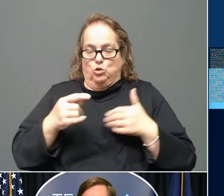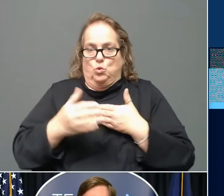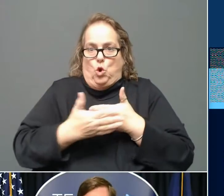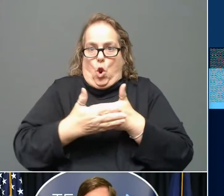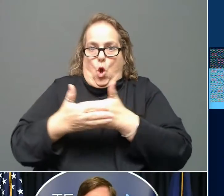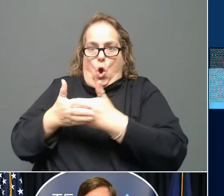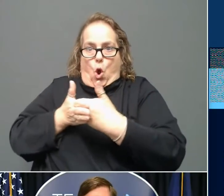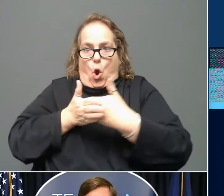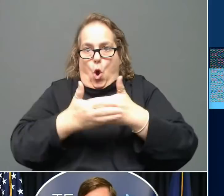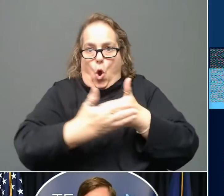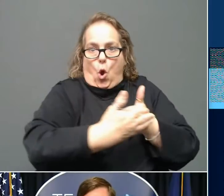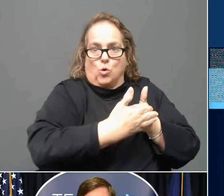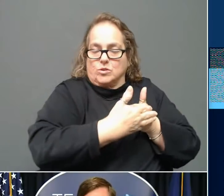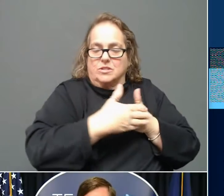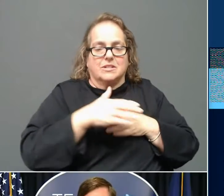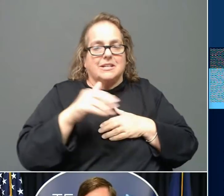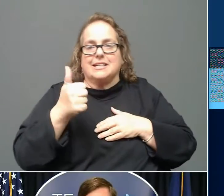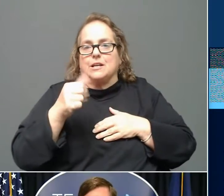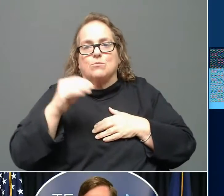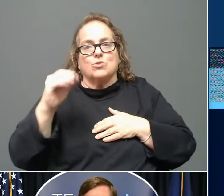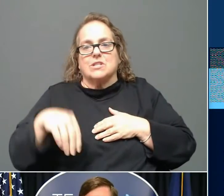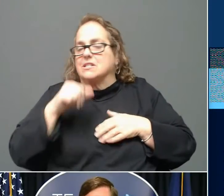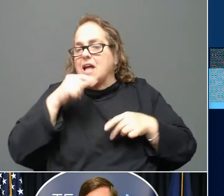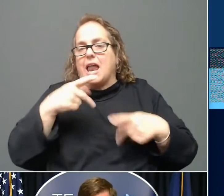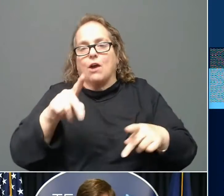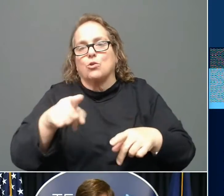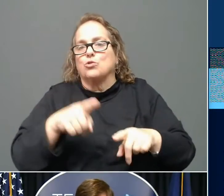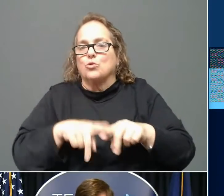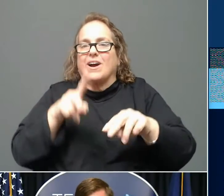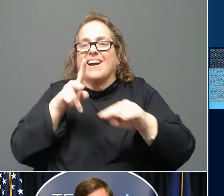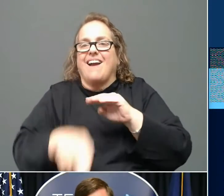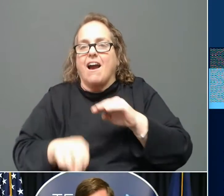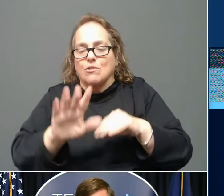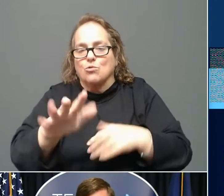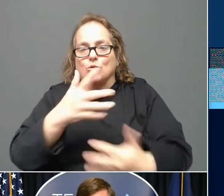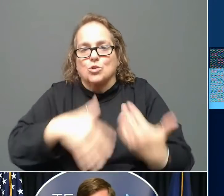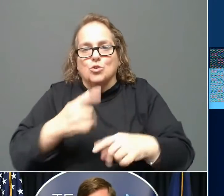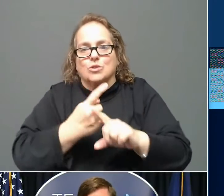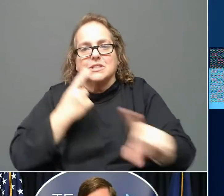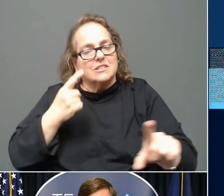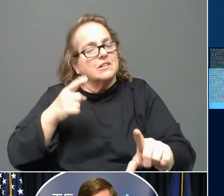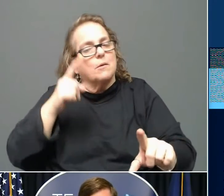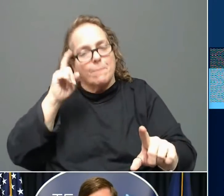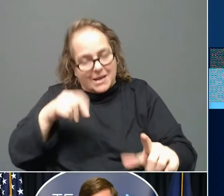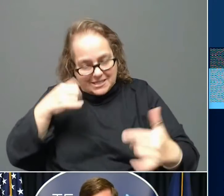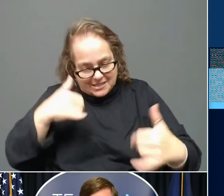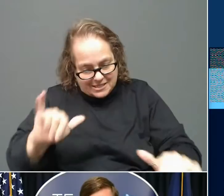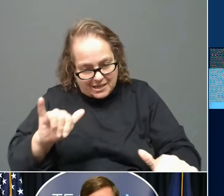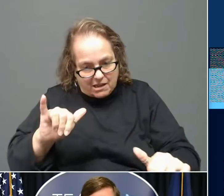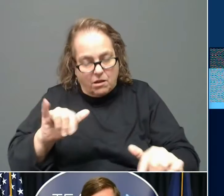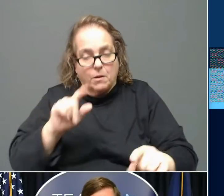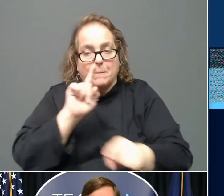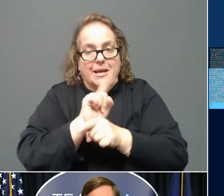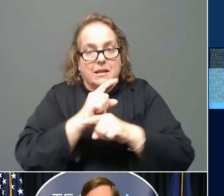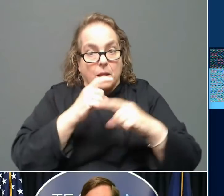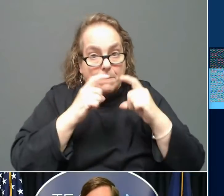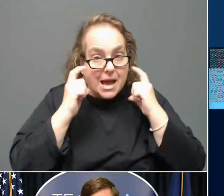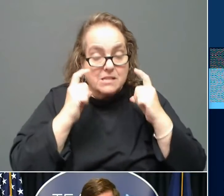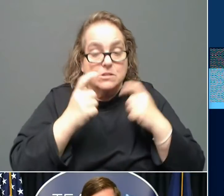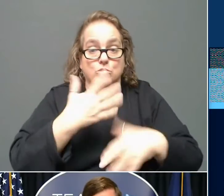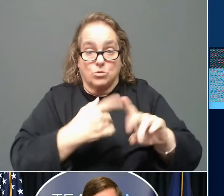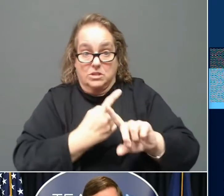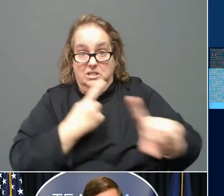to cut down on that social distance. It's having to meet the mask mandate, meet the social distancing